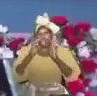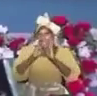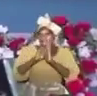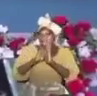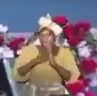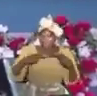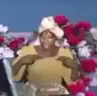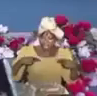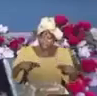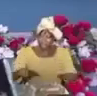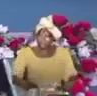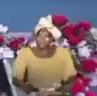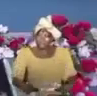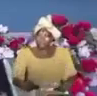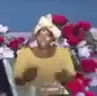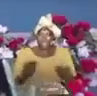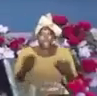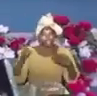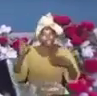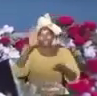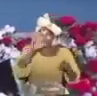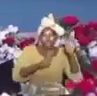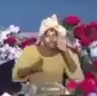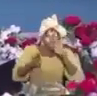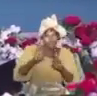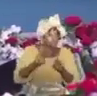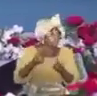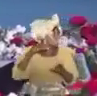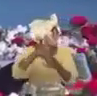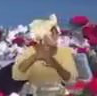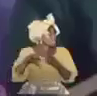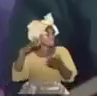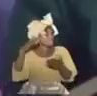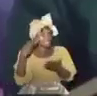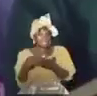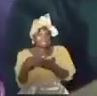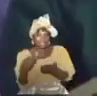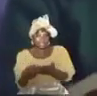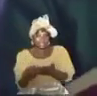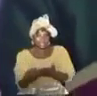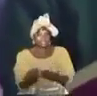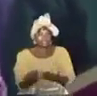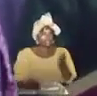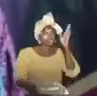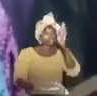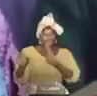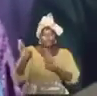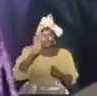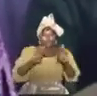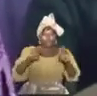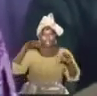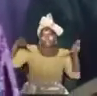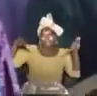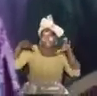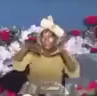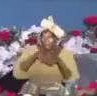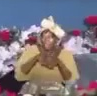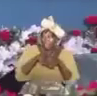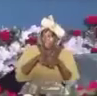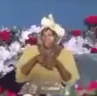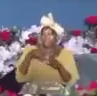of health, troubles in the area of finances, troubles in the area of marriage and